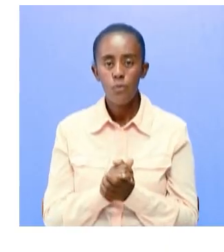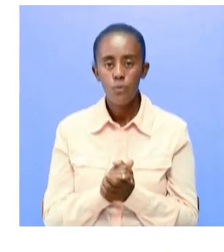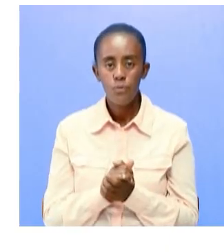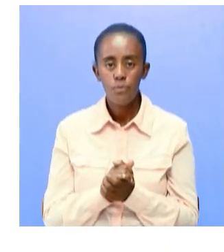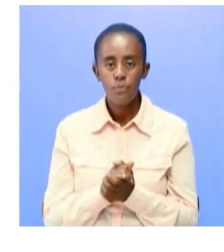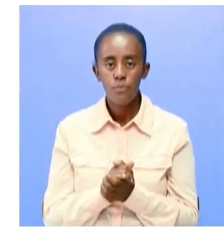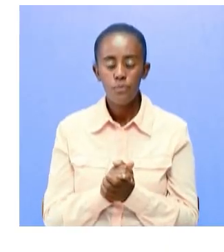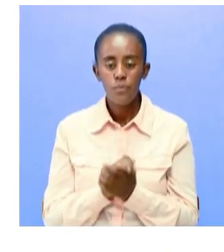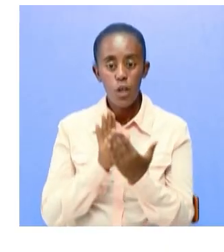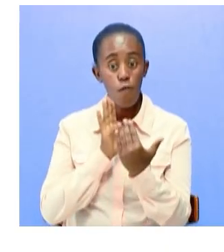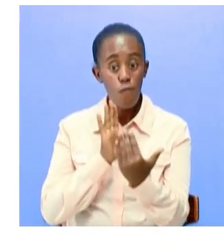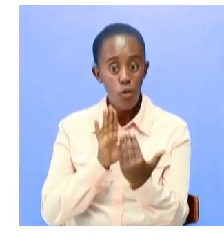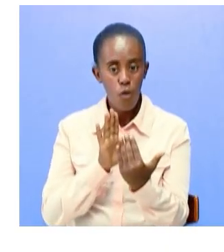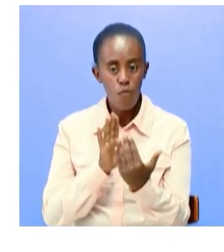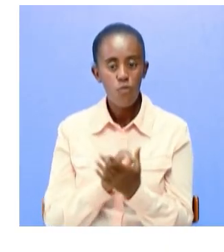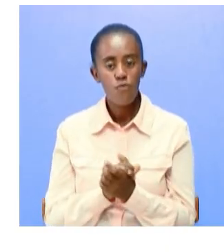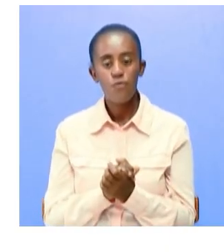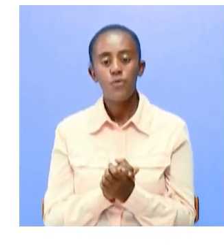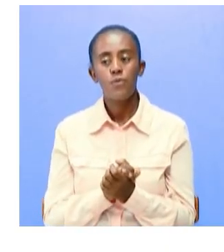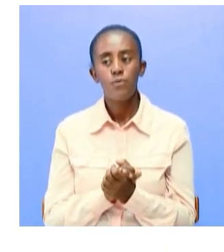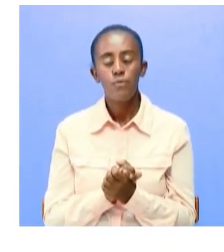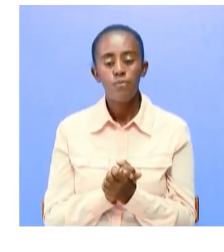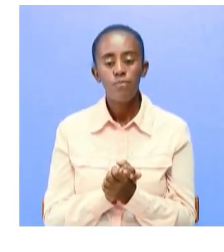in front of you.